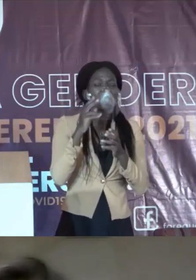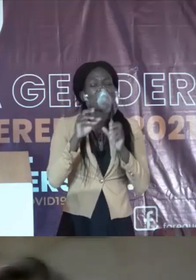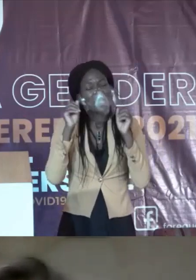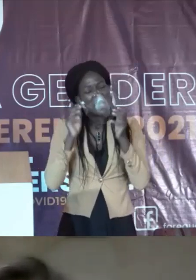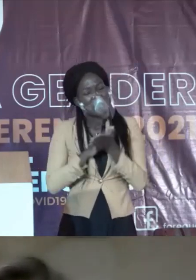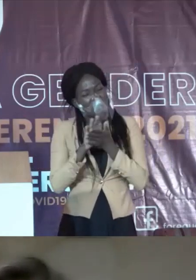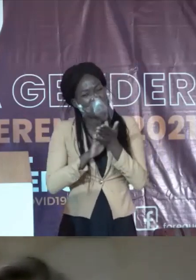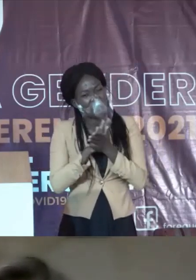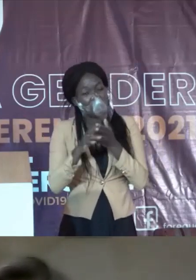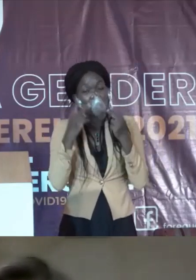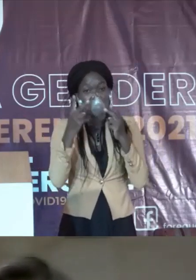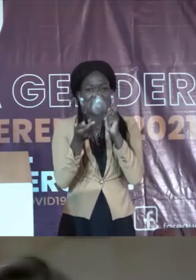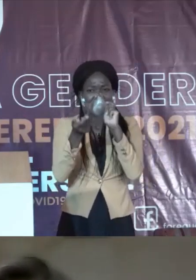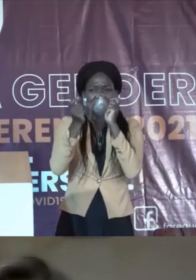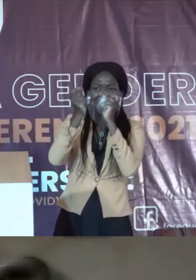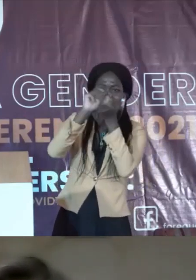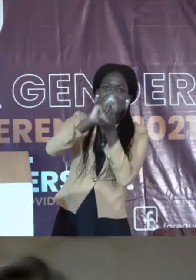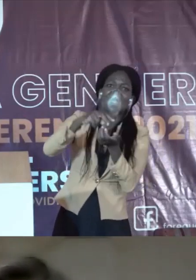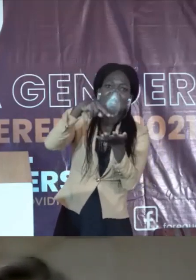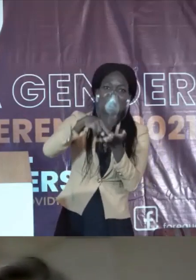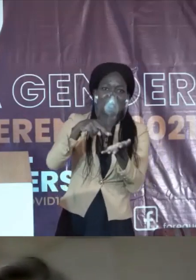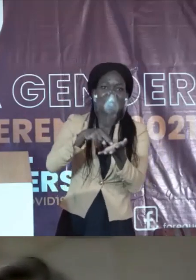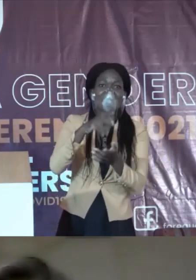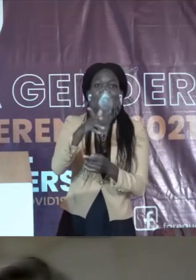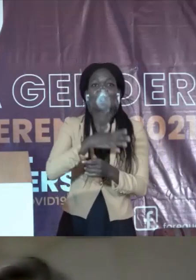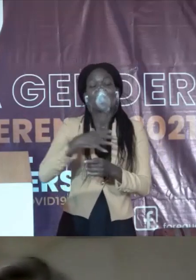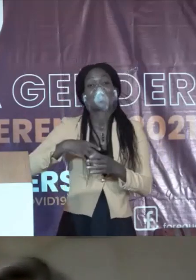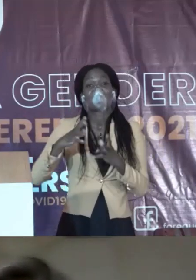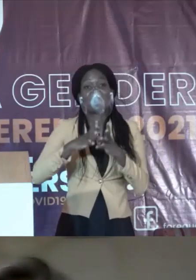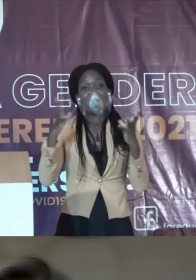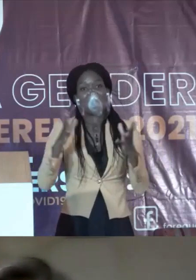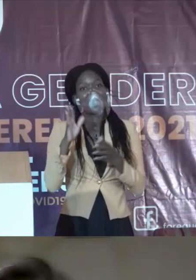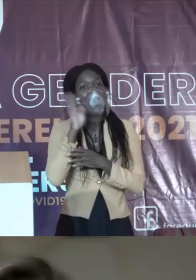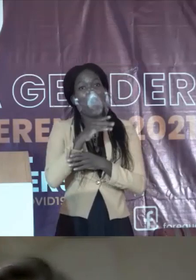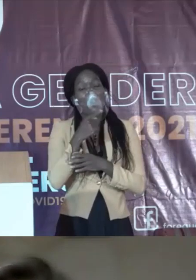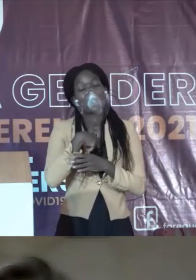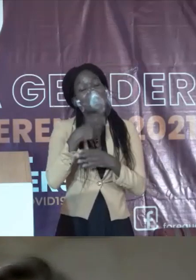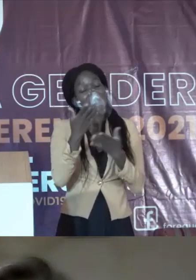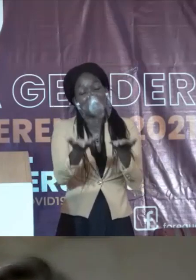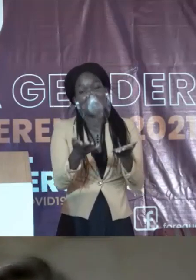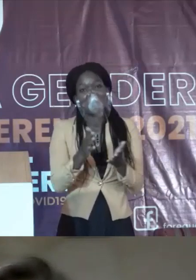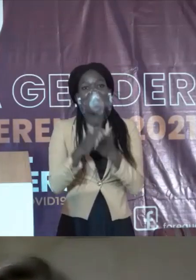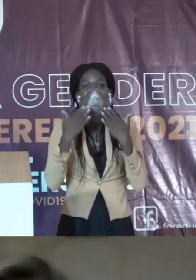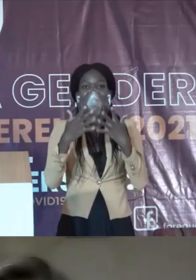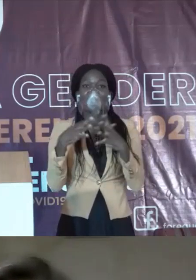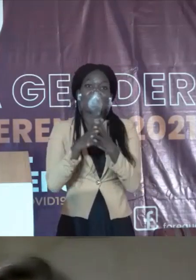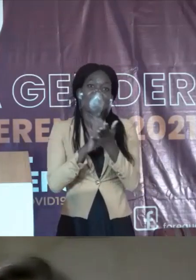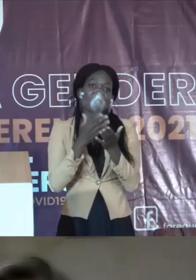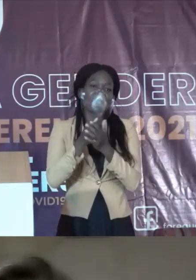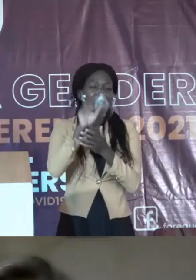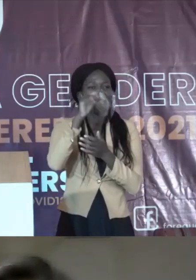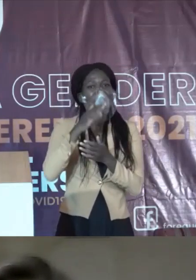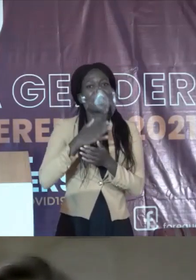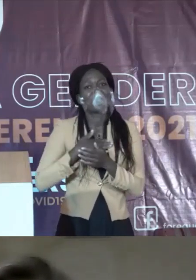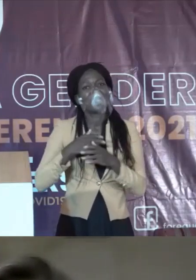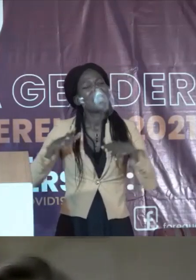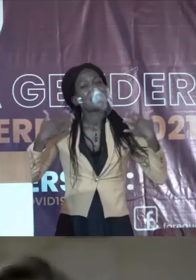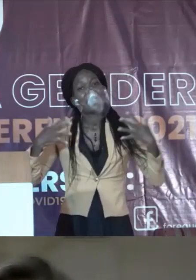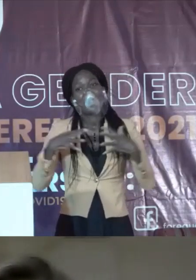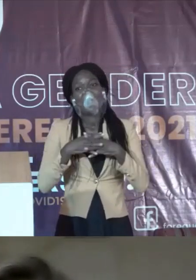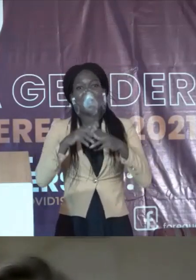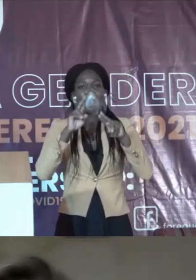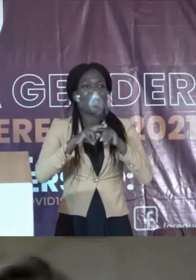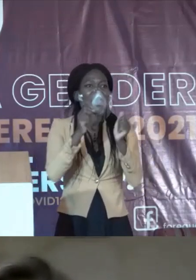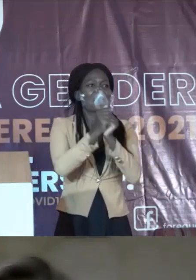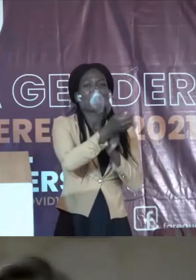in representation. So that is my final word. Thank you so much again for inviting me, and it's been a pleasure being with all of